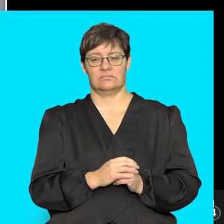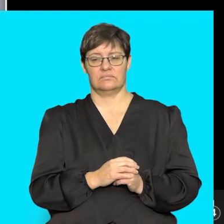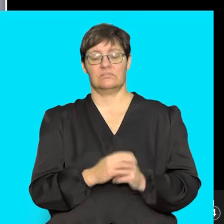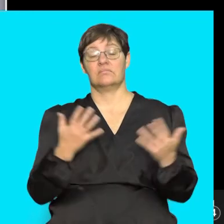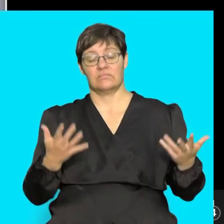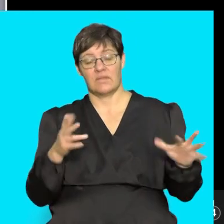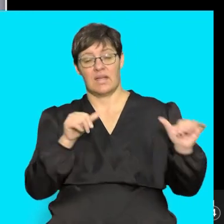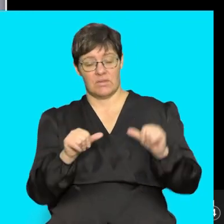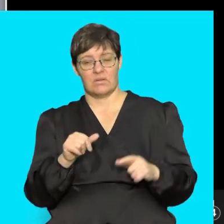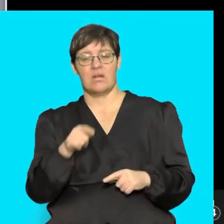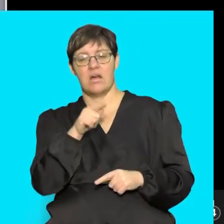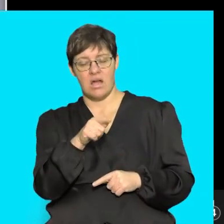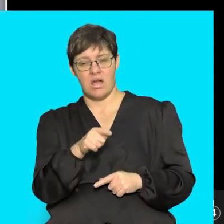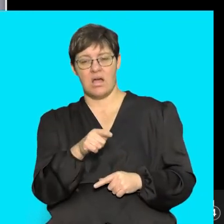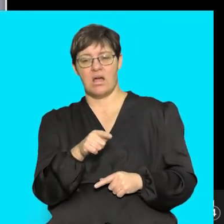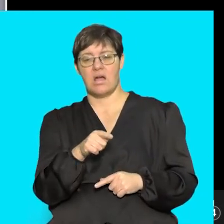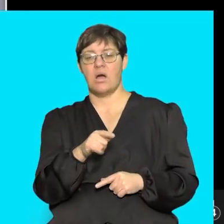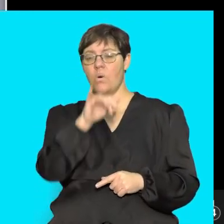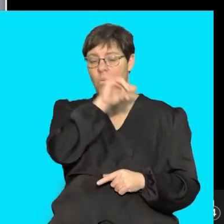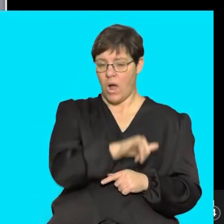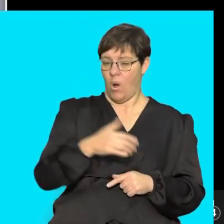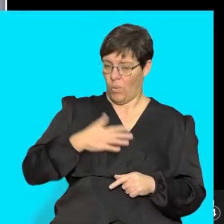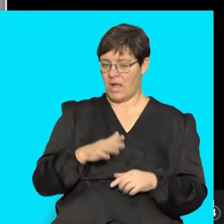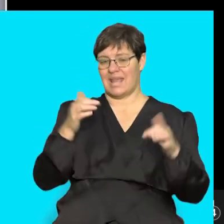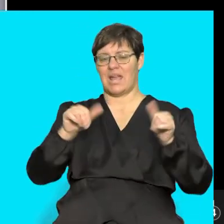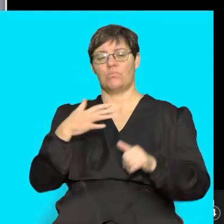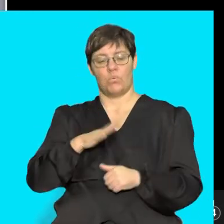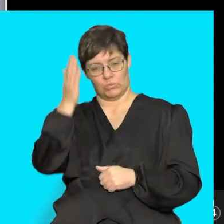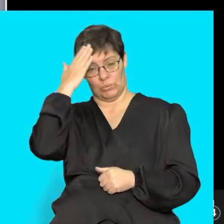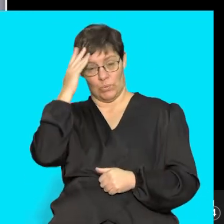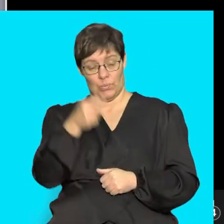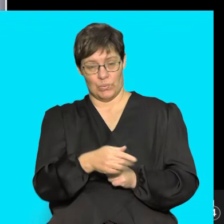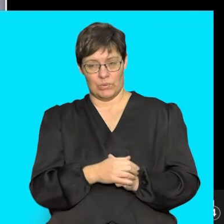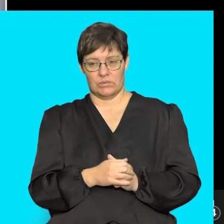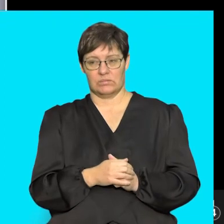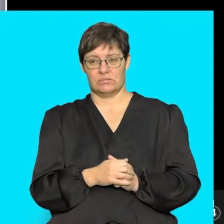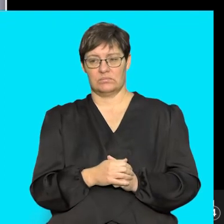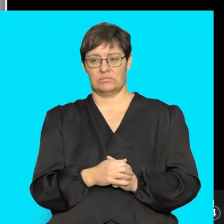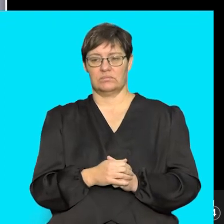my chemistry. And Y is my accounting. I want to know what I'll get for accounting.